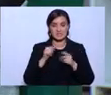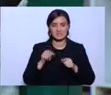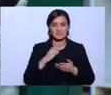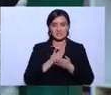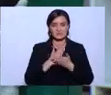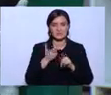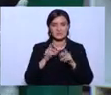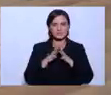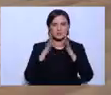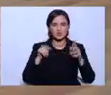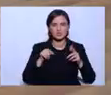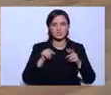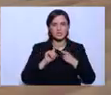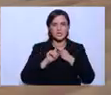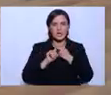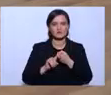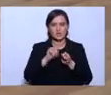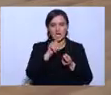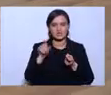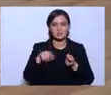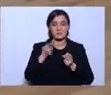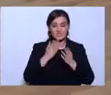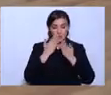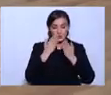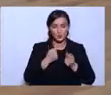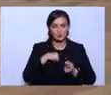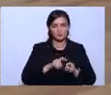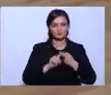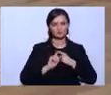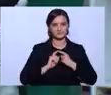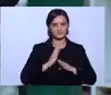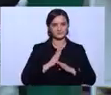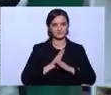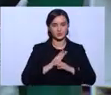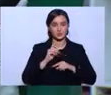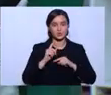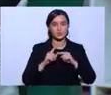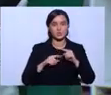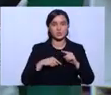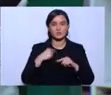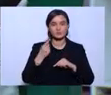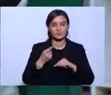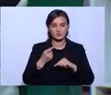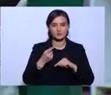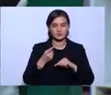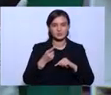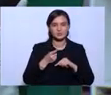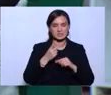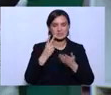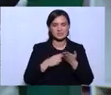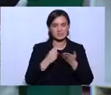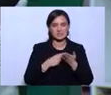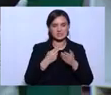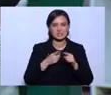influence on the people who read it, next week's book, which will be Wonder, is also